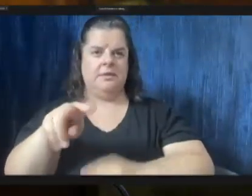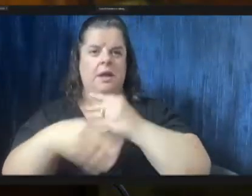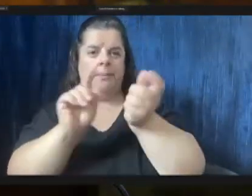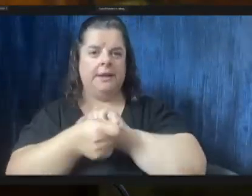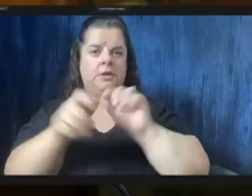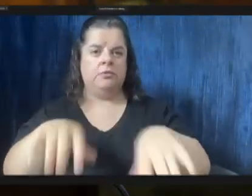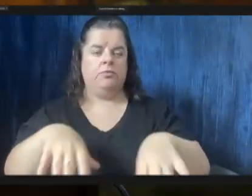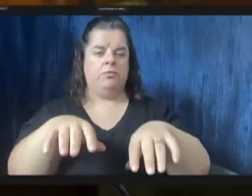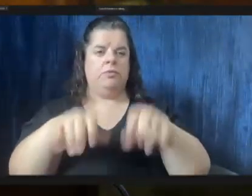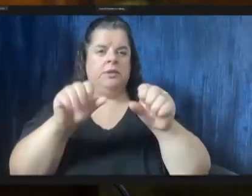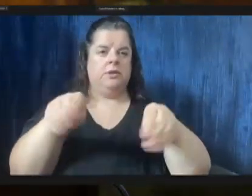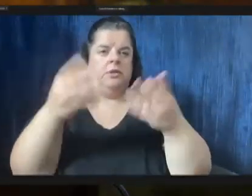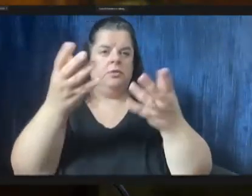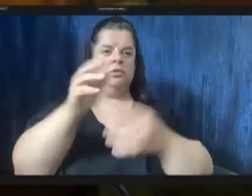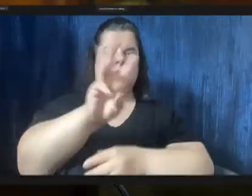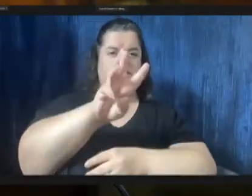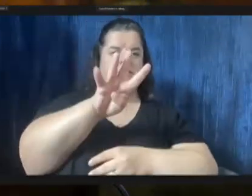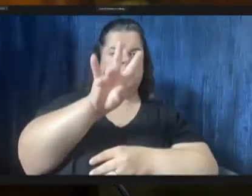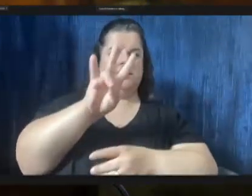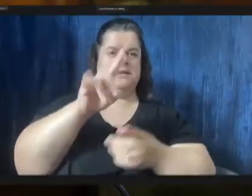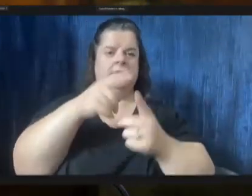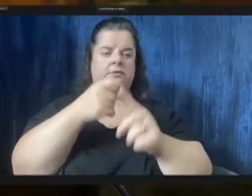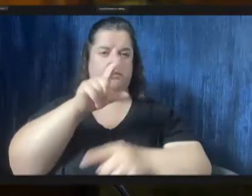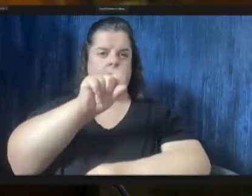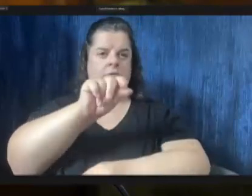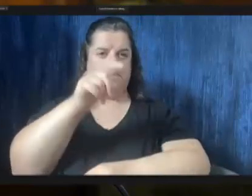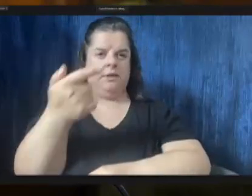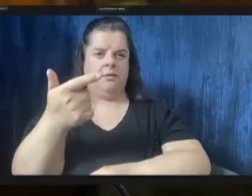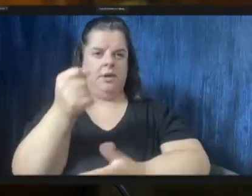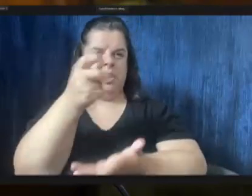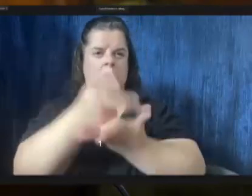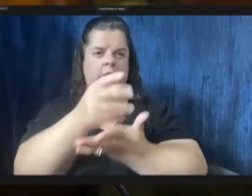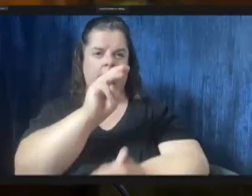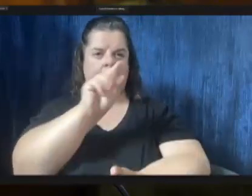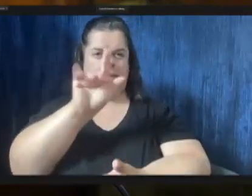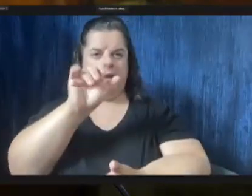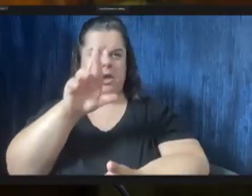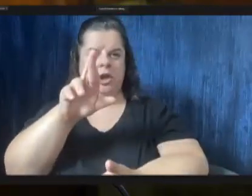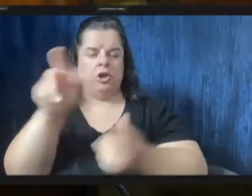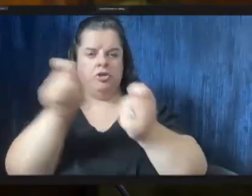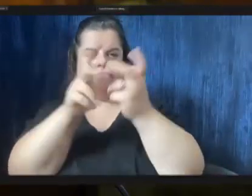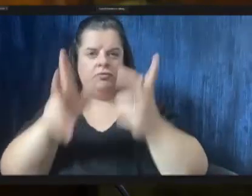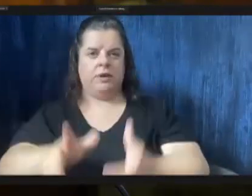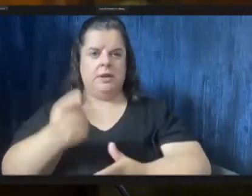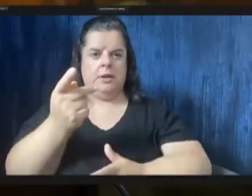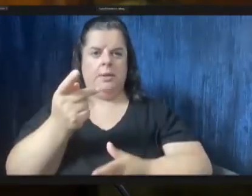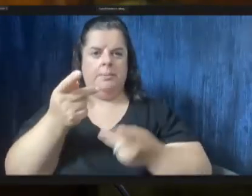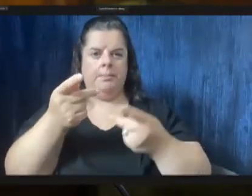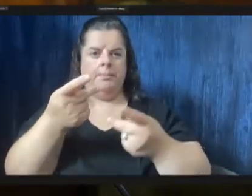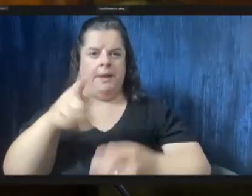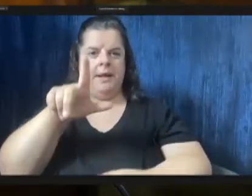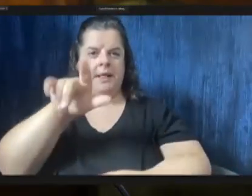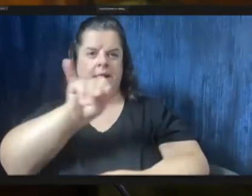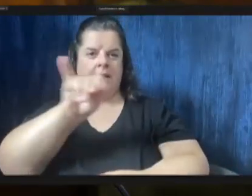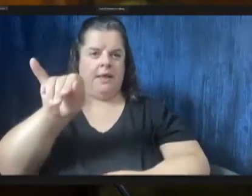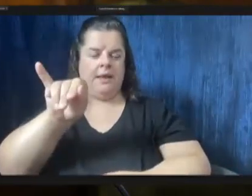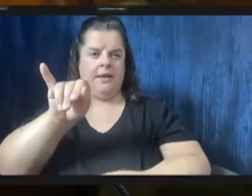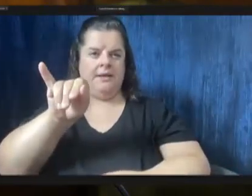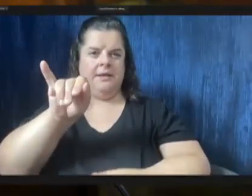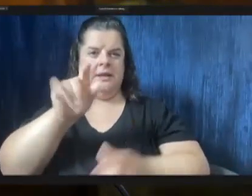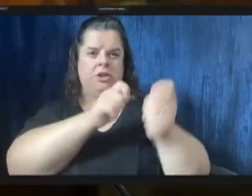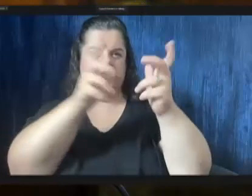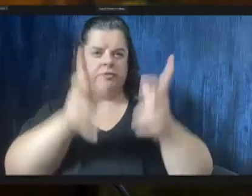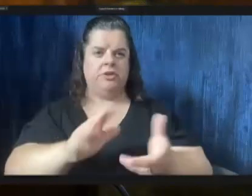resolution number 647 of 2021, authorizing the mayor, the director of permits, licensing, and inspections,